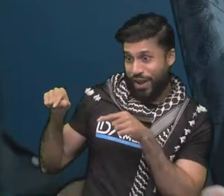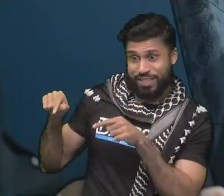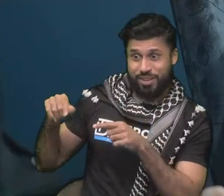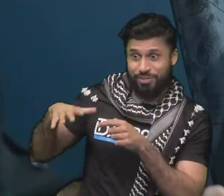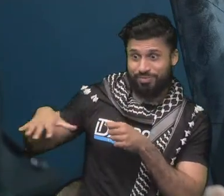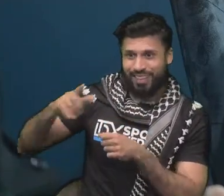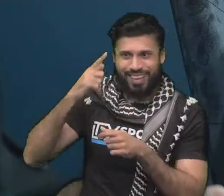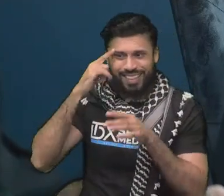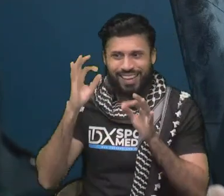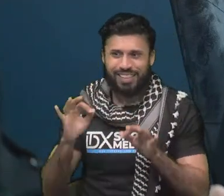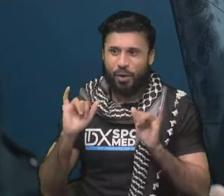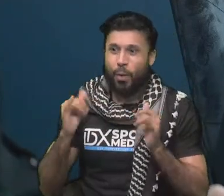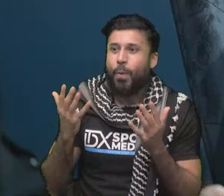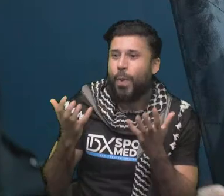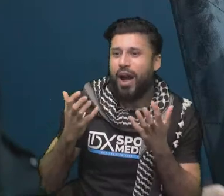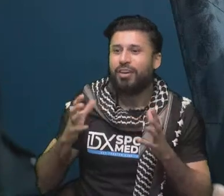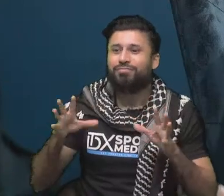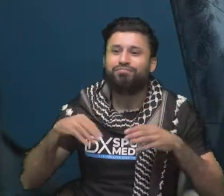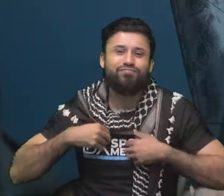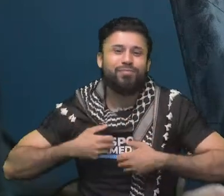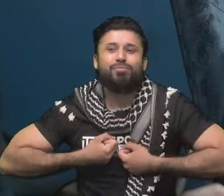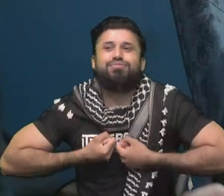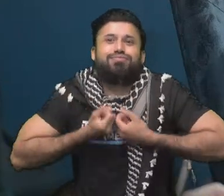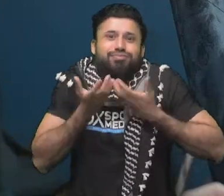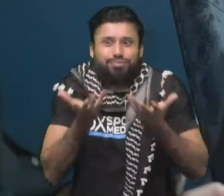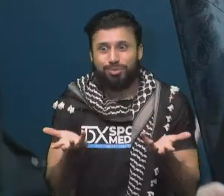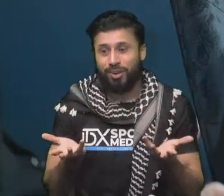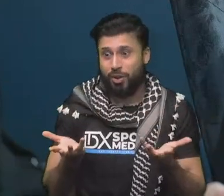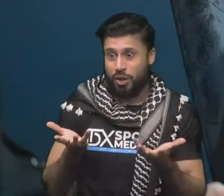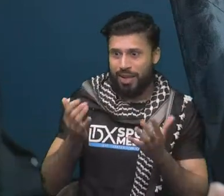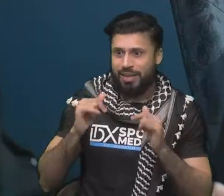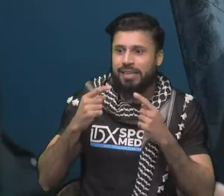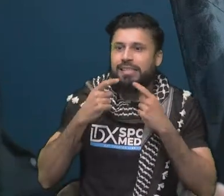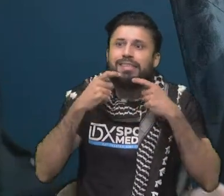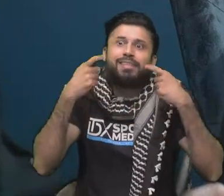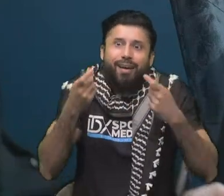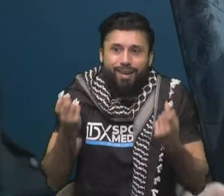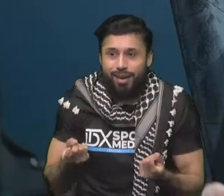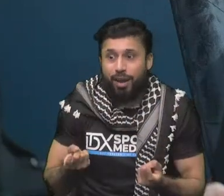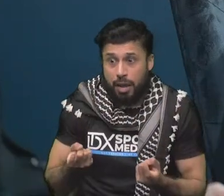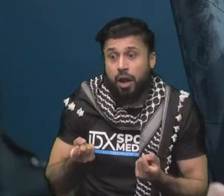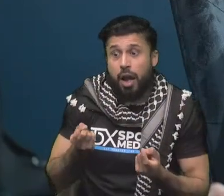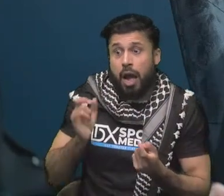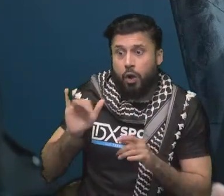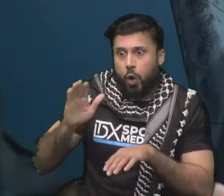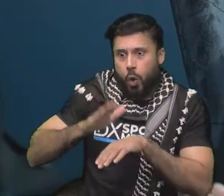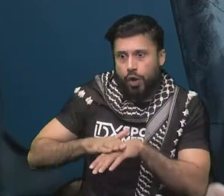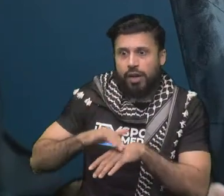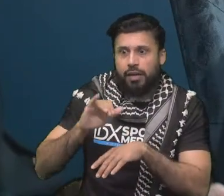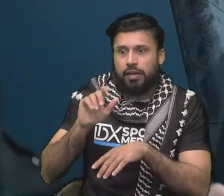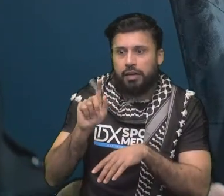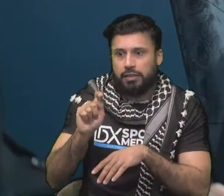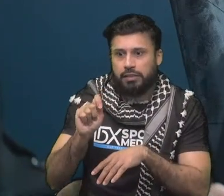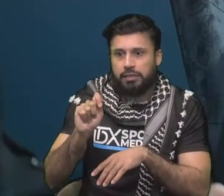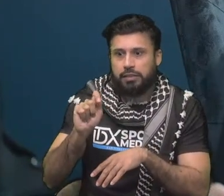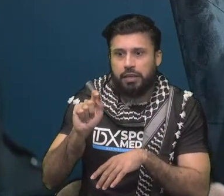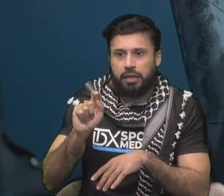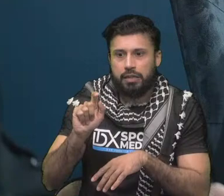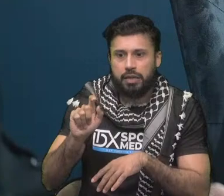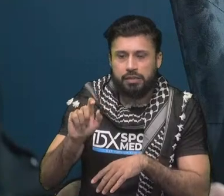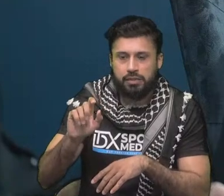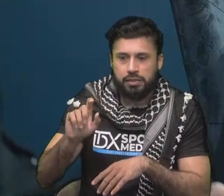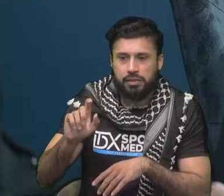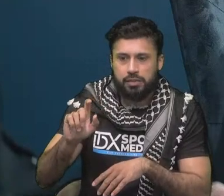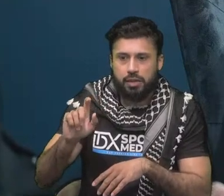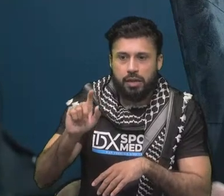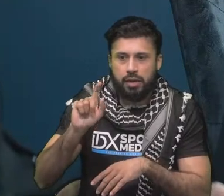Instagram, whatever that is. It bothers me to see a lot of good brothers and sisters, good, mashallah, you assume of them goodness, brothers and